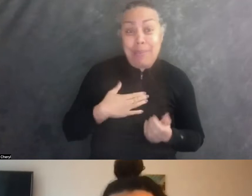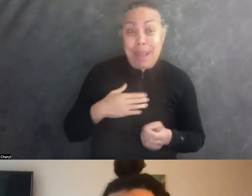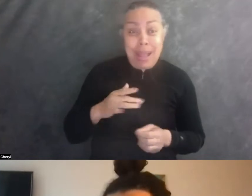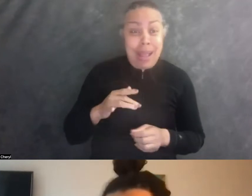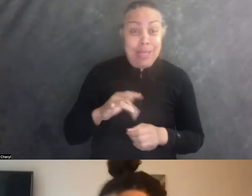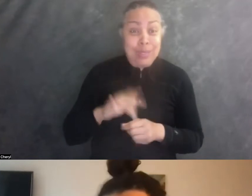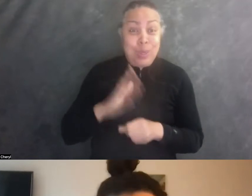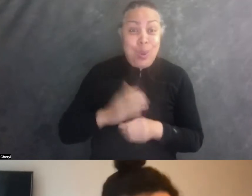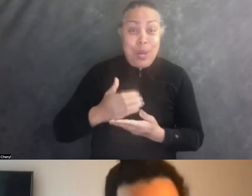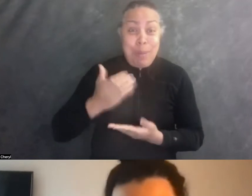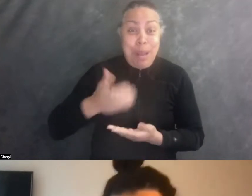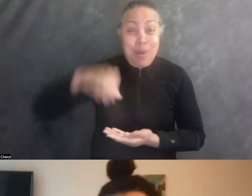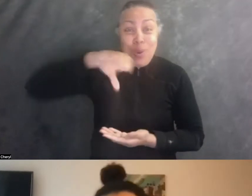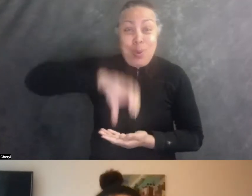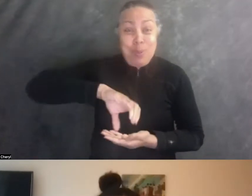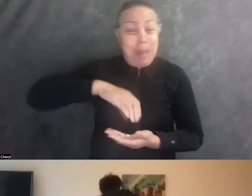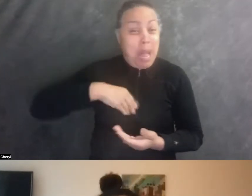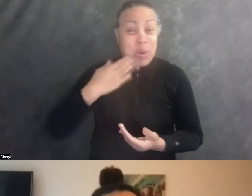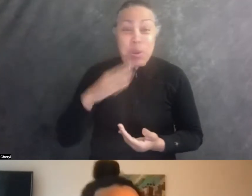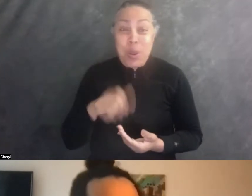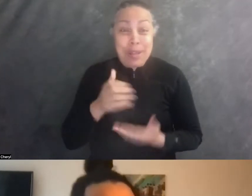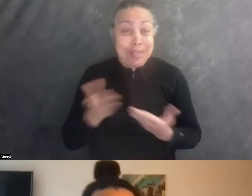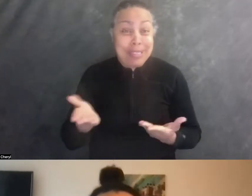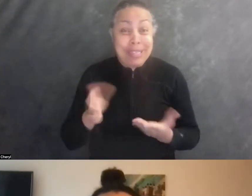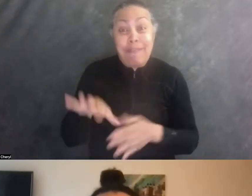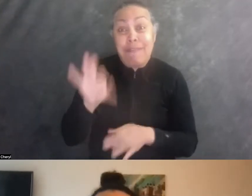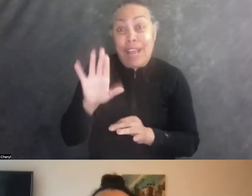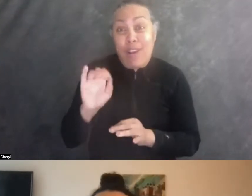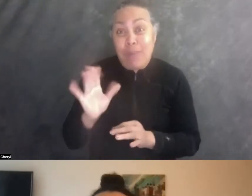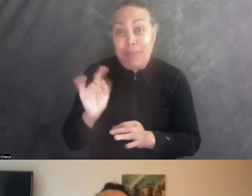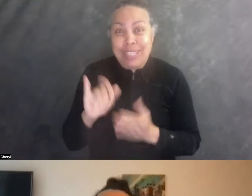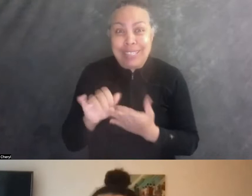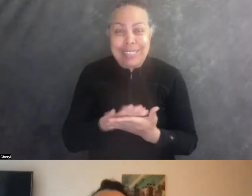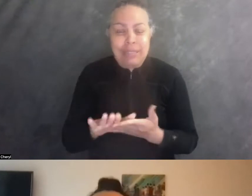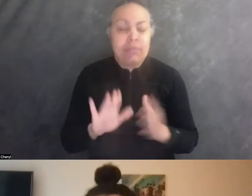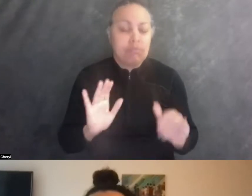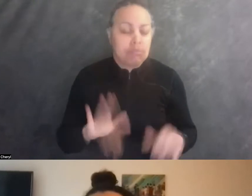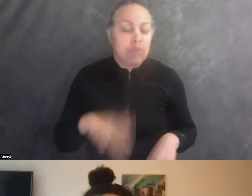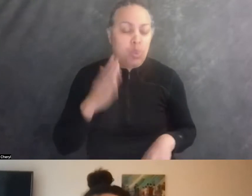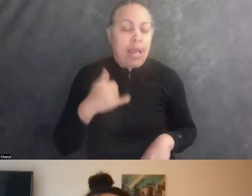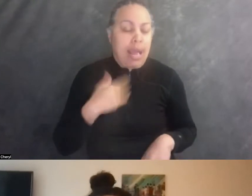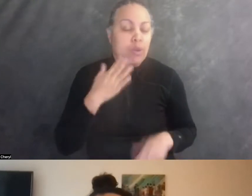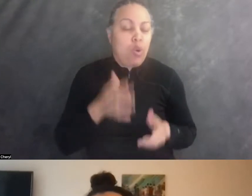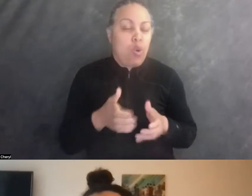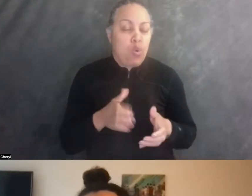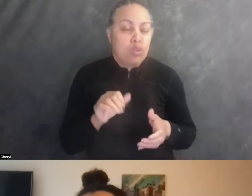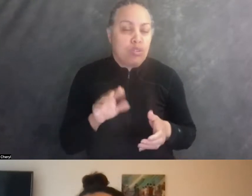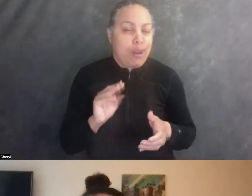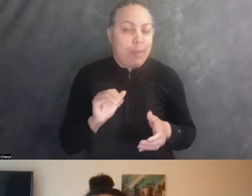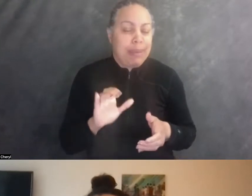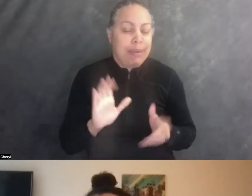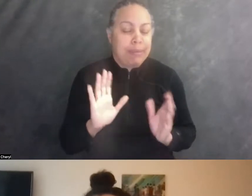that sculpture, which is weird. No, that's how I knew it was ceramic. Right. Like, right. oh no. Because